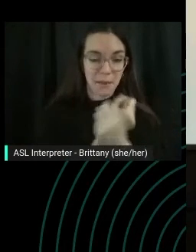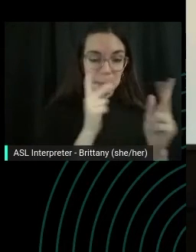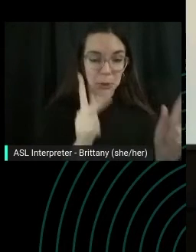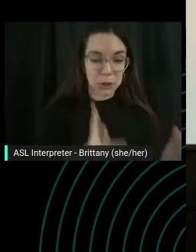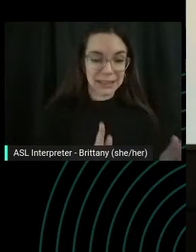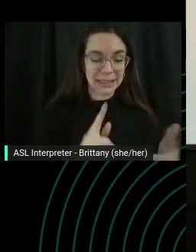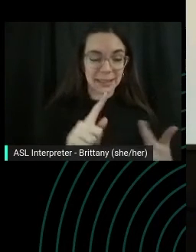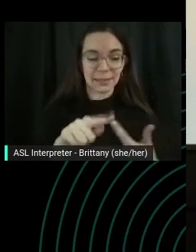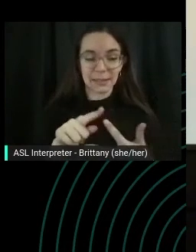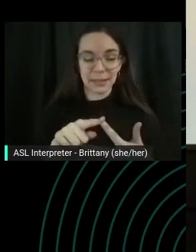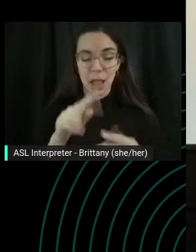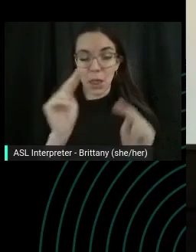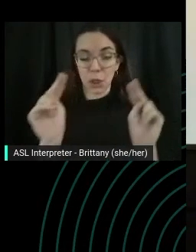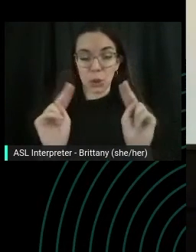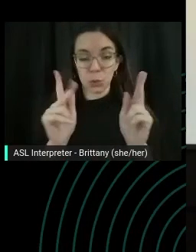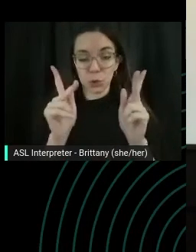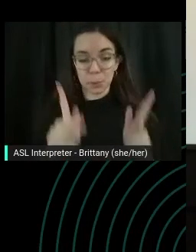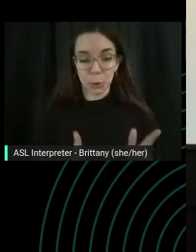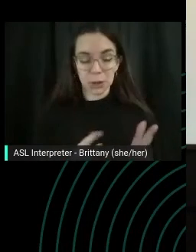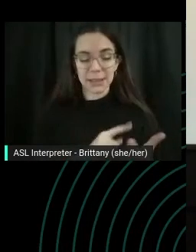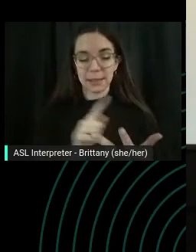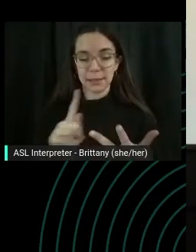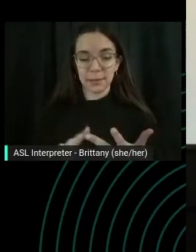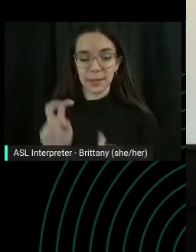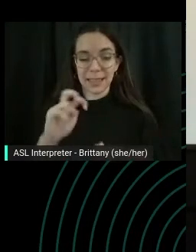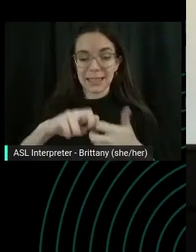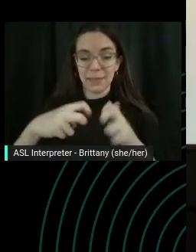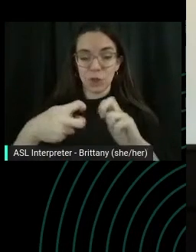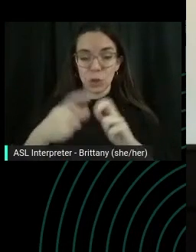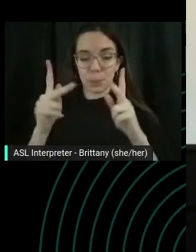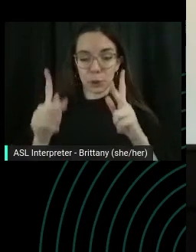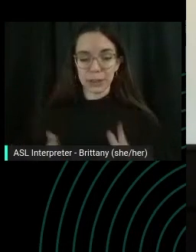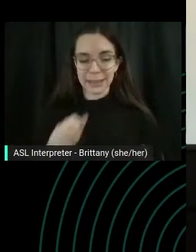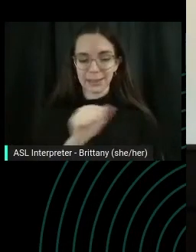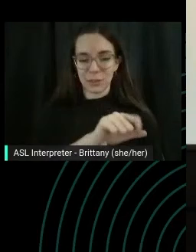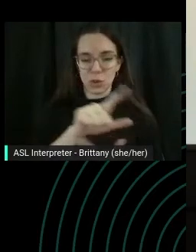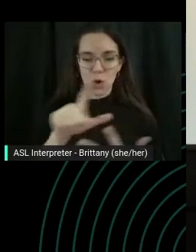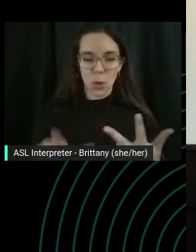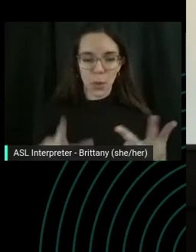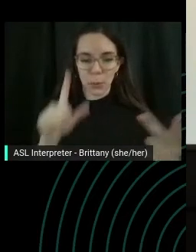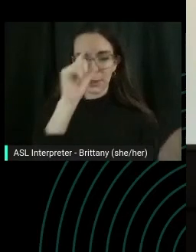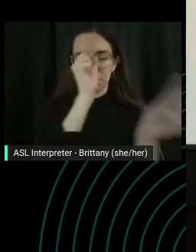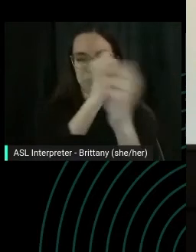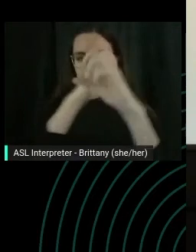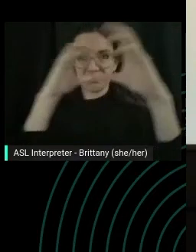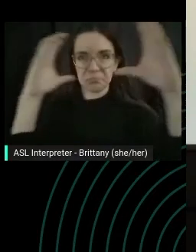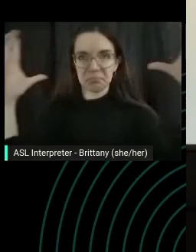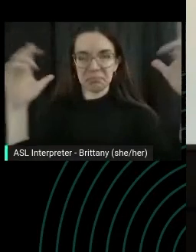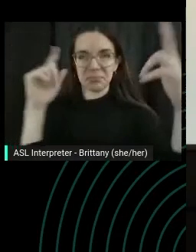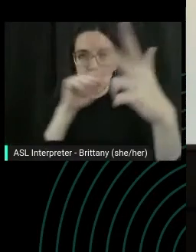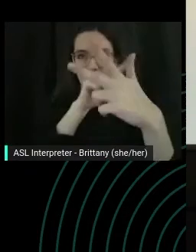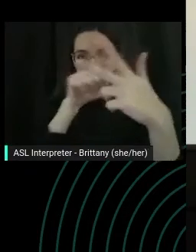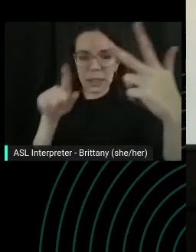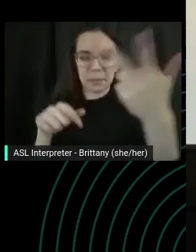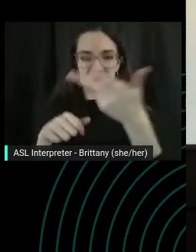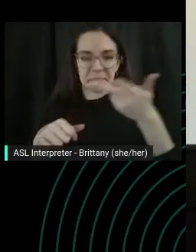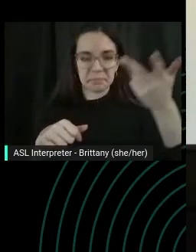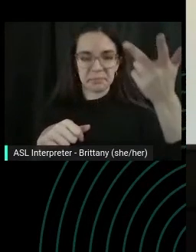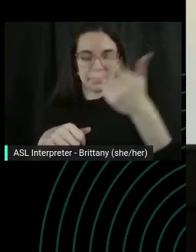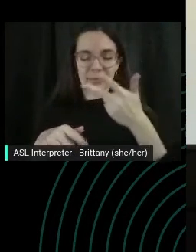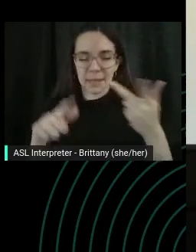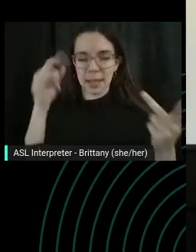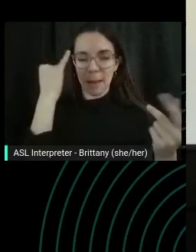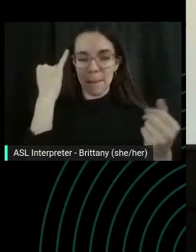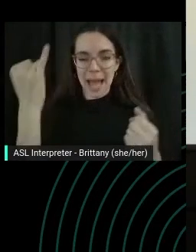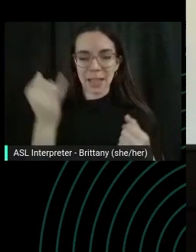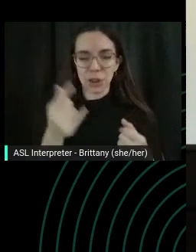the neutral person, and bring in that image of a difficult person or being. And imagine you standing with